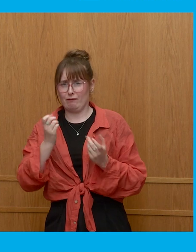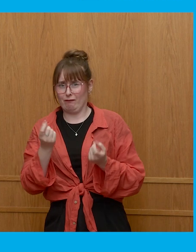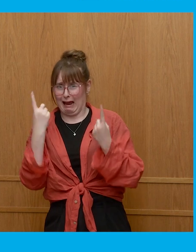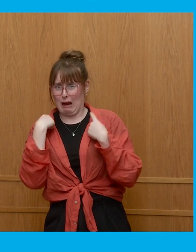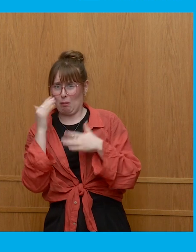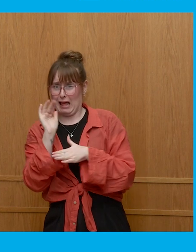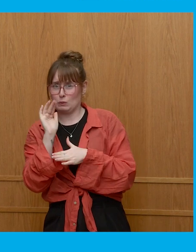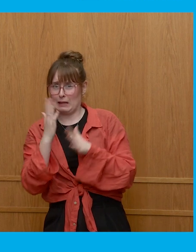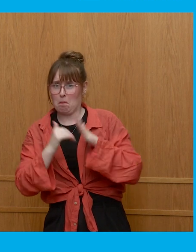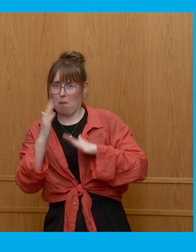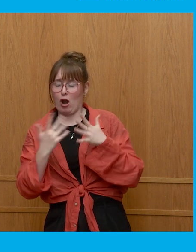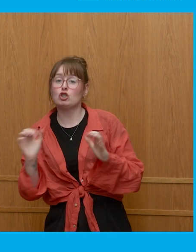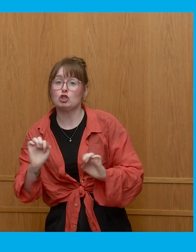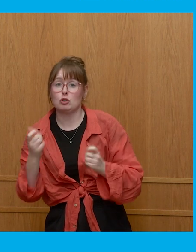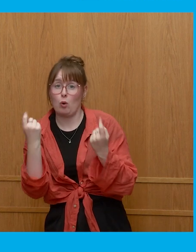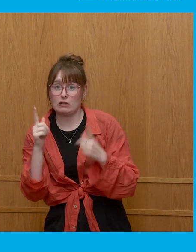yet.